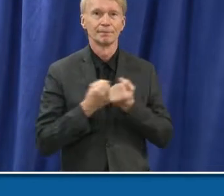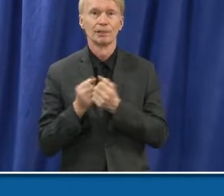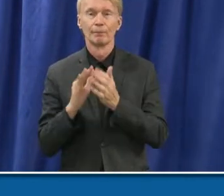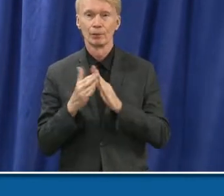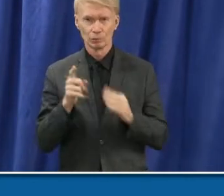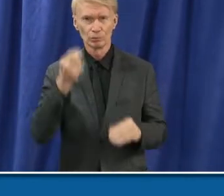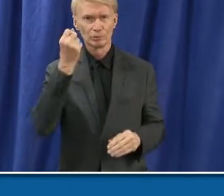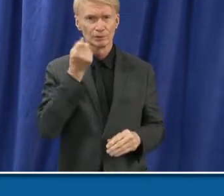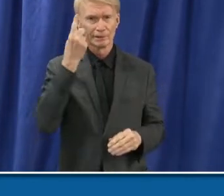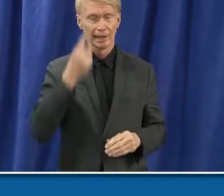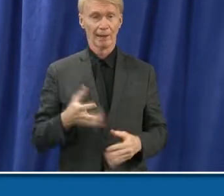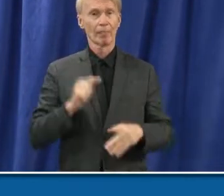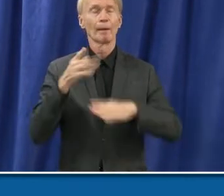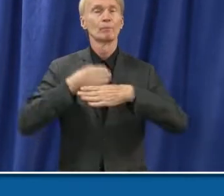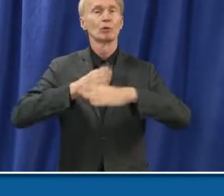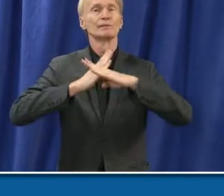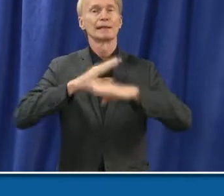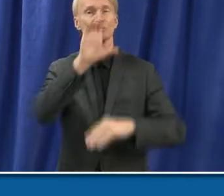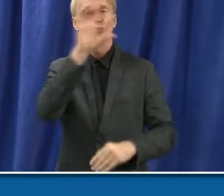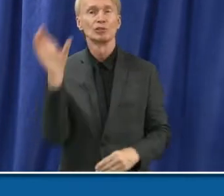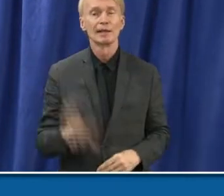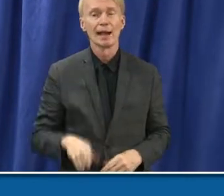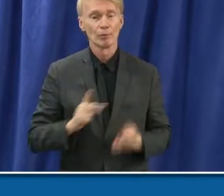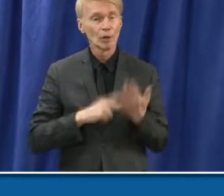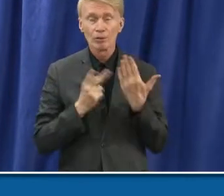Protect Chicago initiative. If you're not,